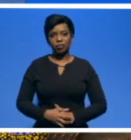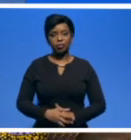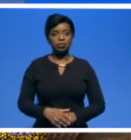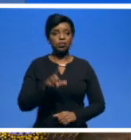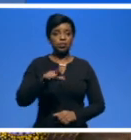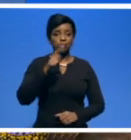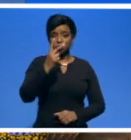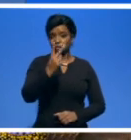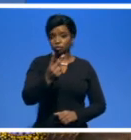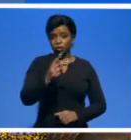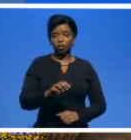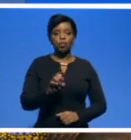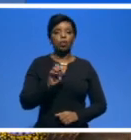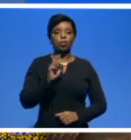ya